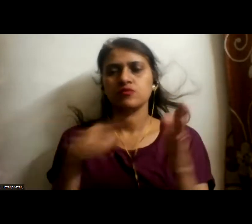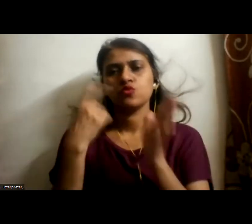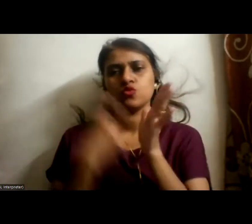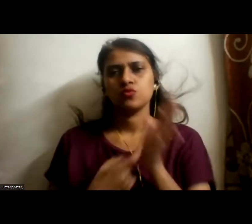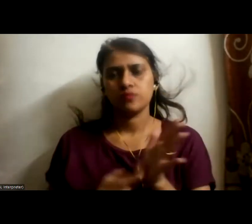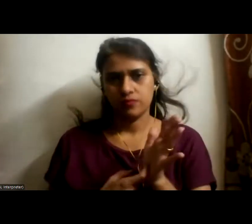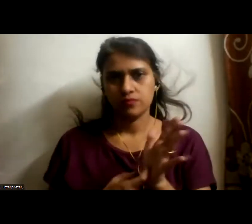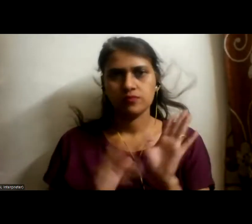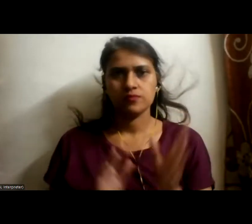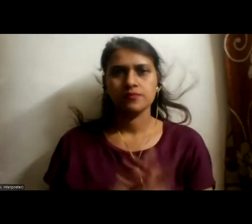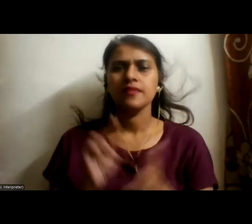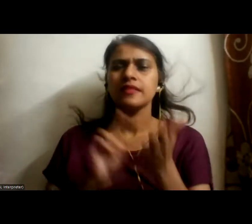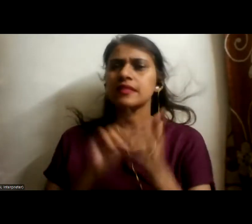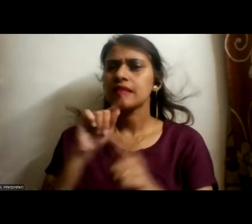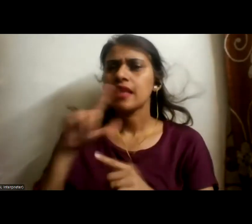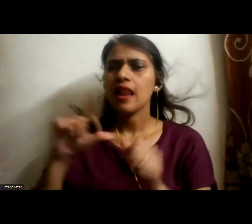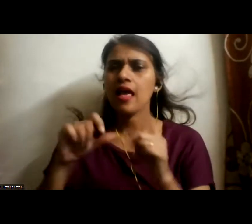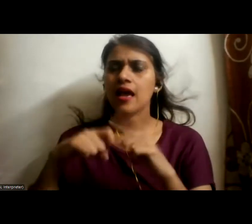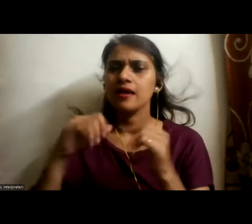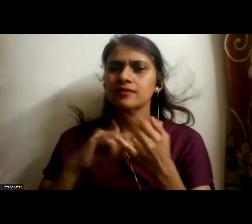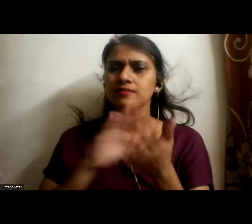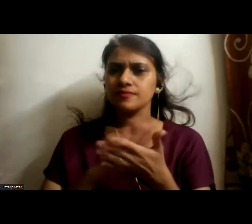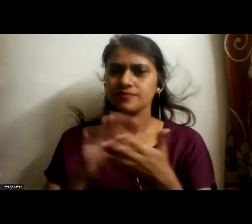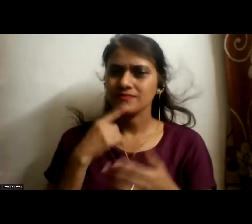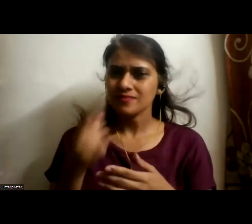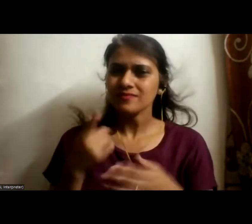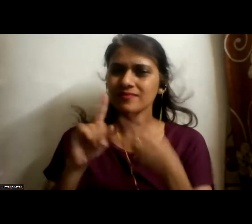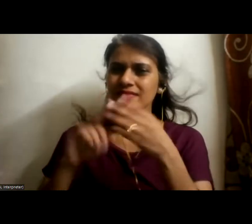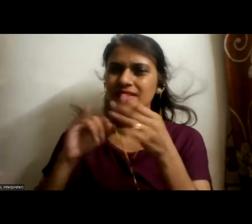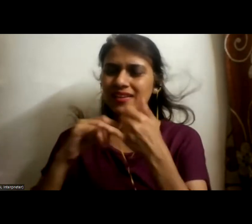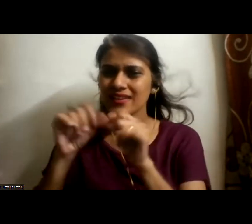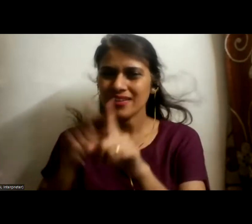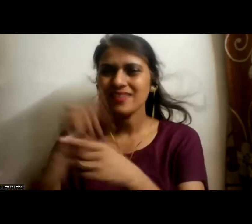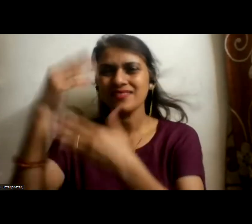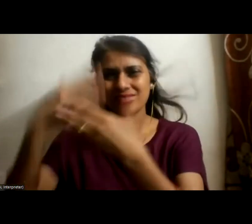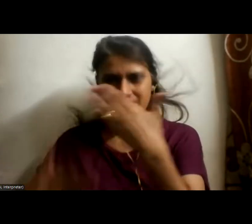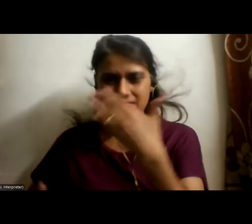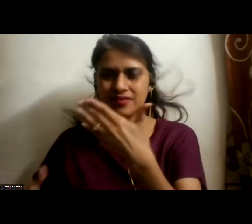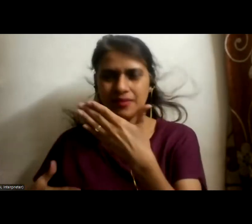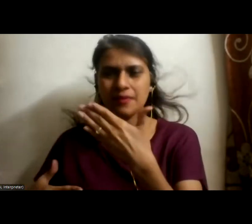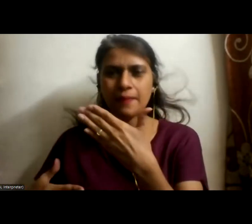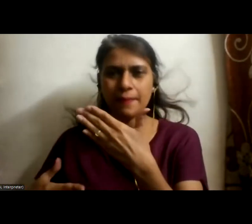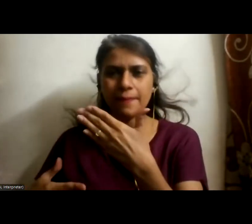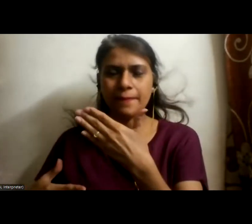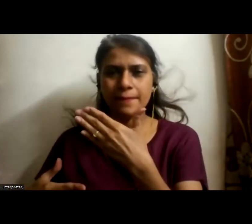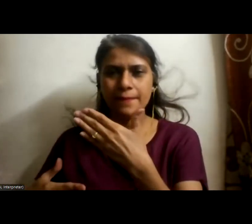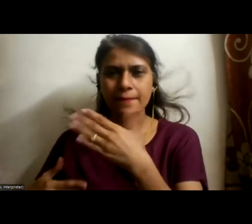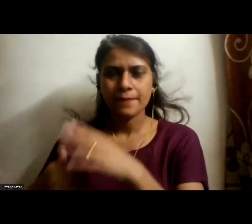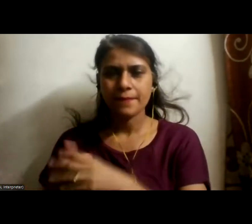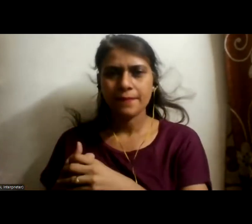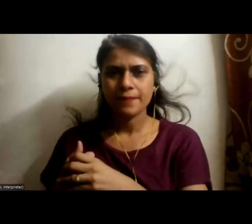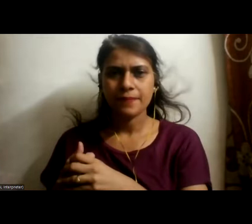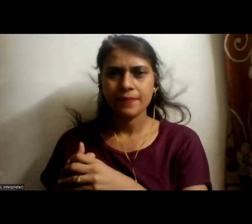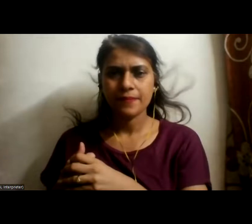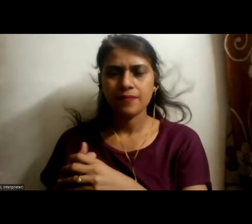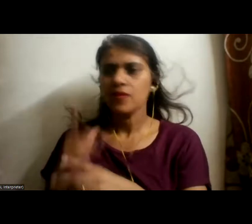were asking if you want to write an essay or something else, and what is the I don't think he's there, but I'll answer